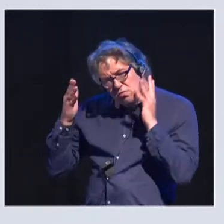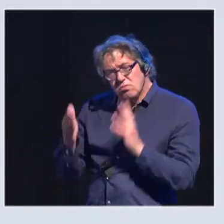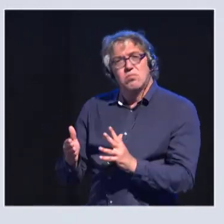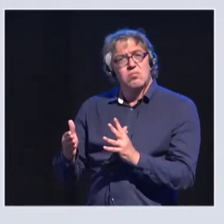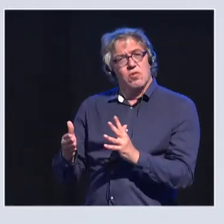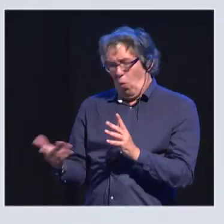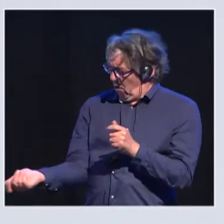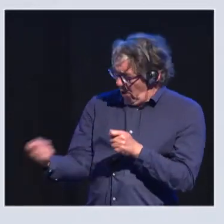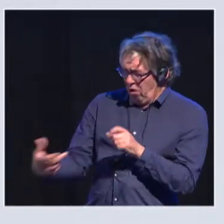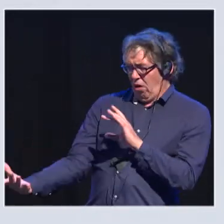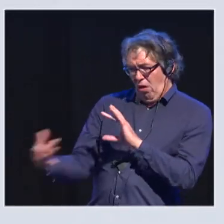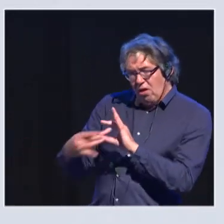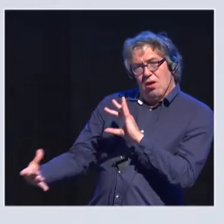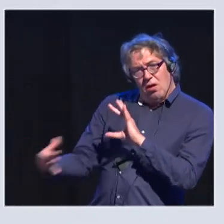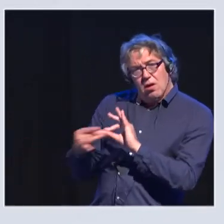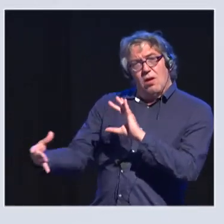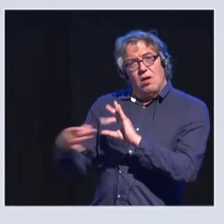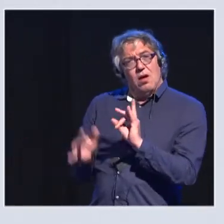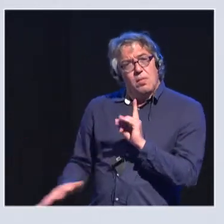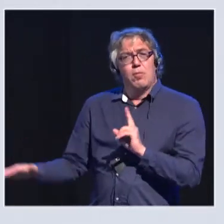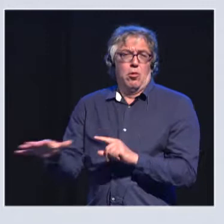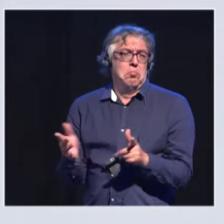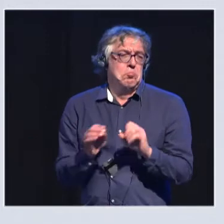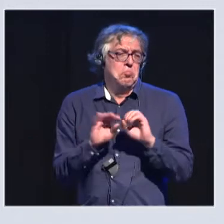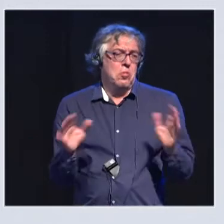on connectivity and affordable